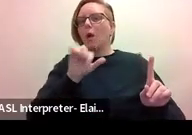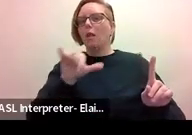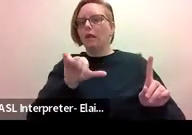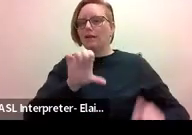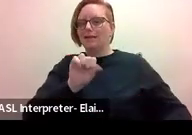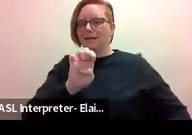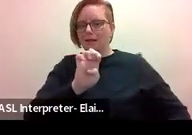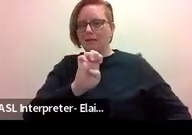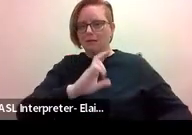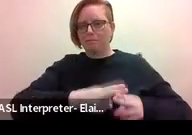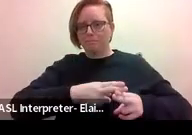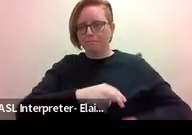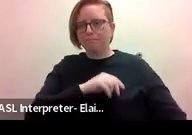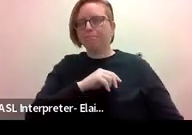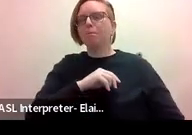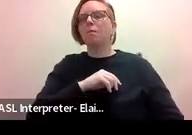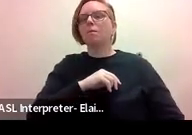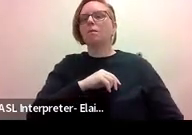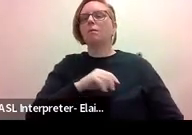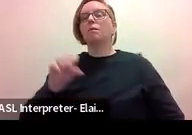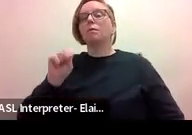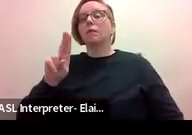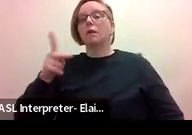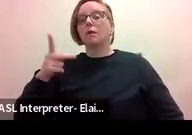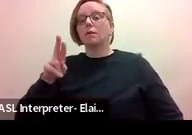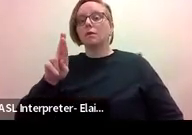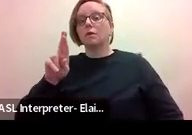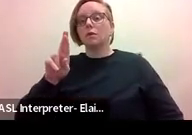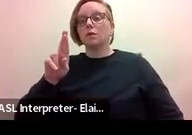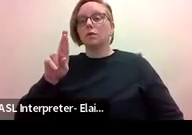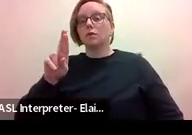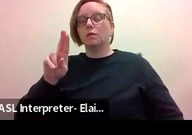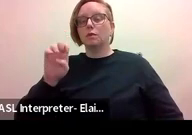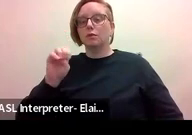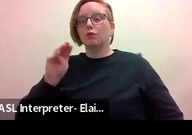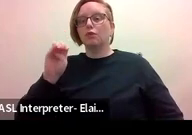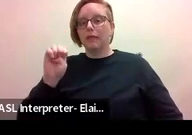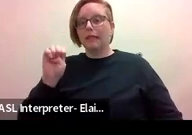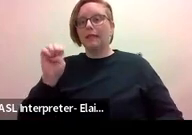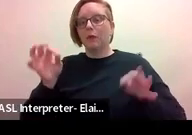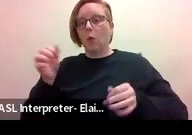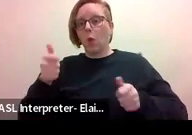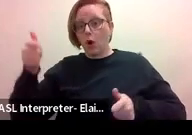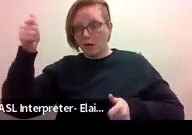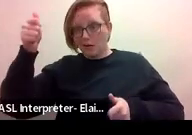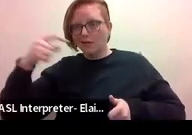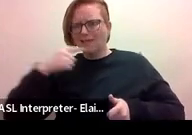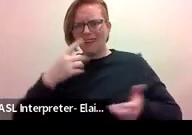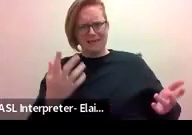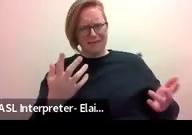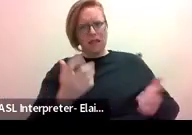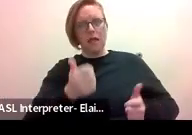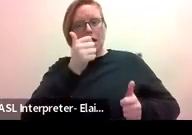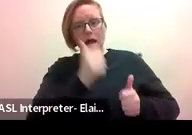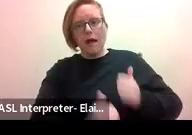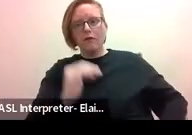They said that every child has the right to work on